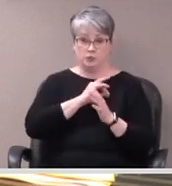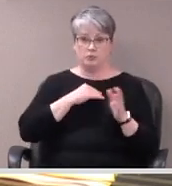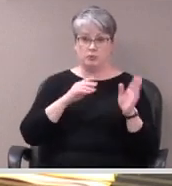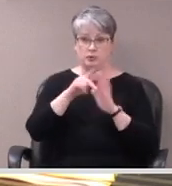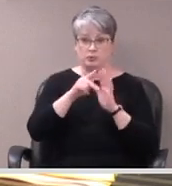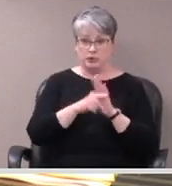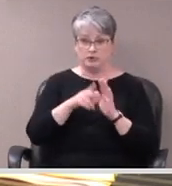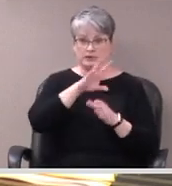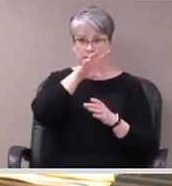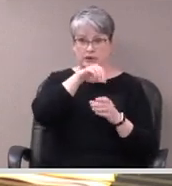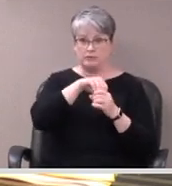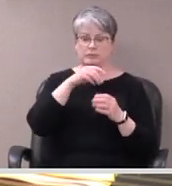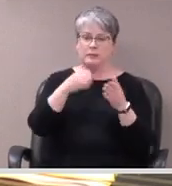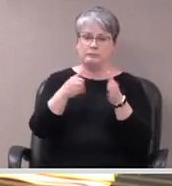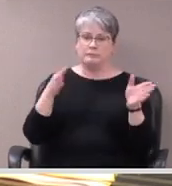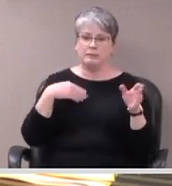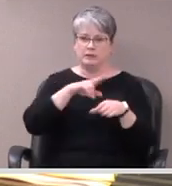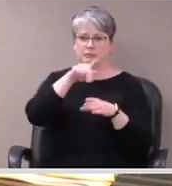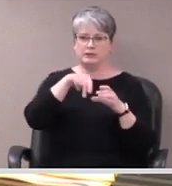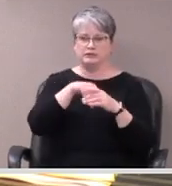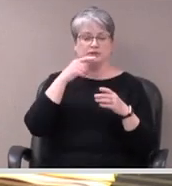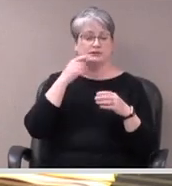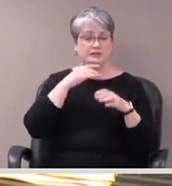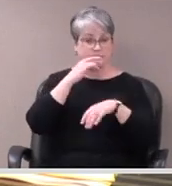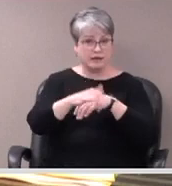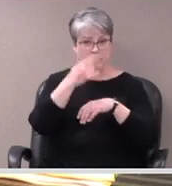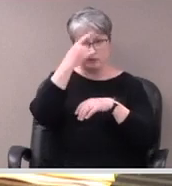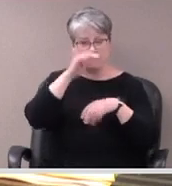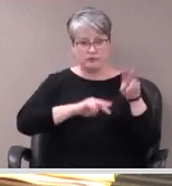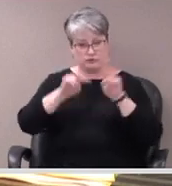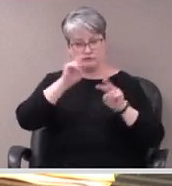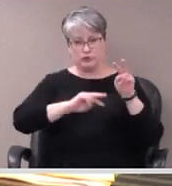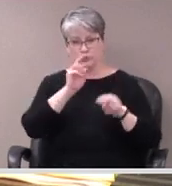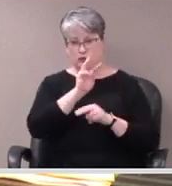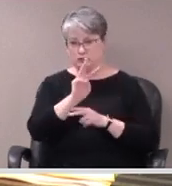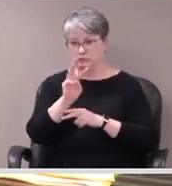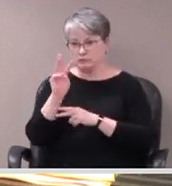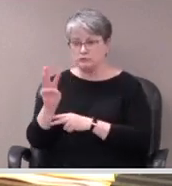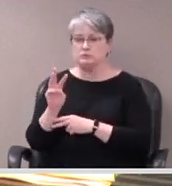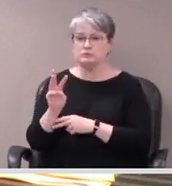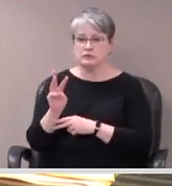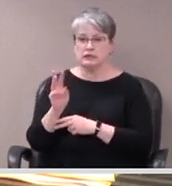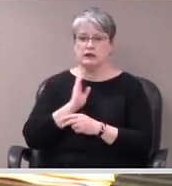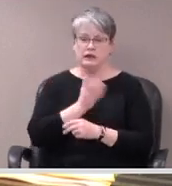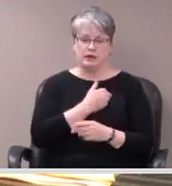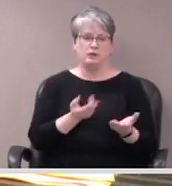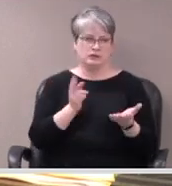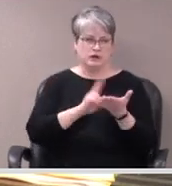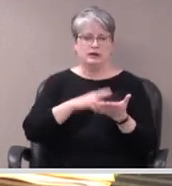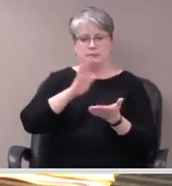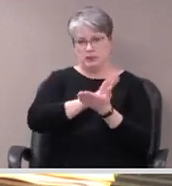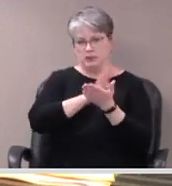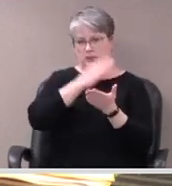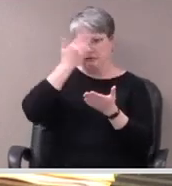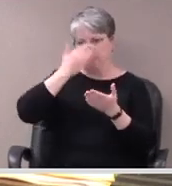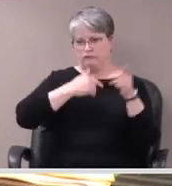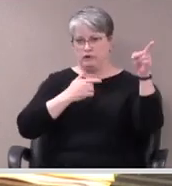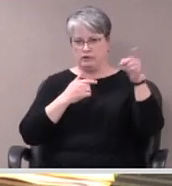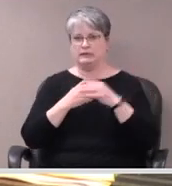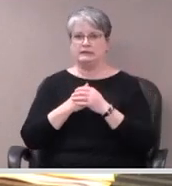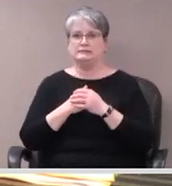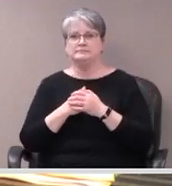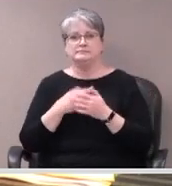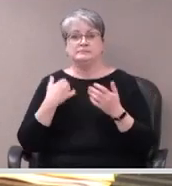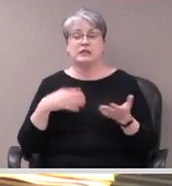public participation in open meetings is available for viewing on our website and at our sign-in sheet. It is my pleasure